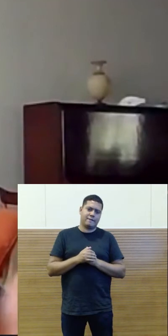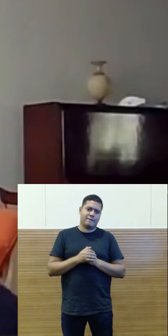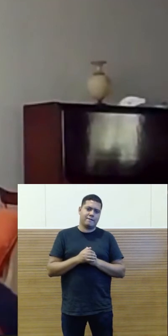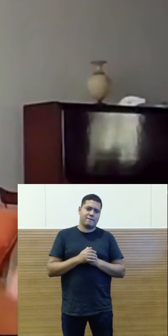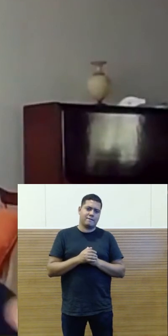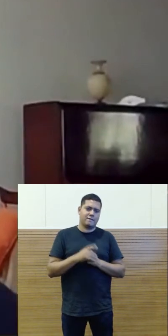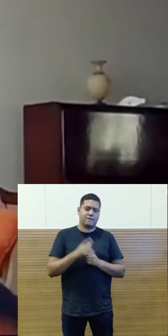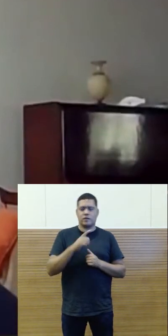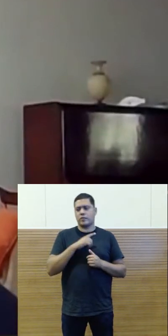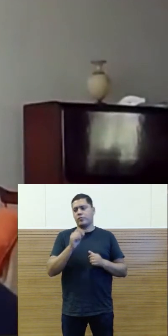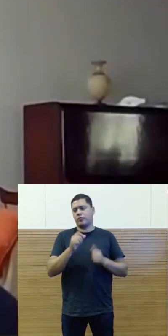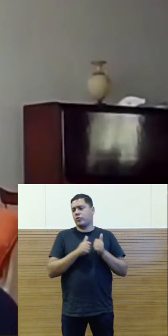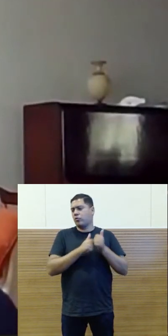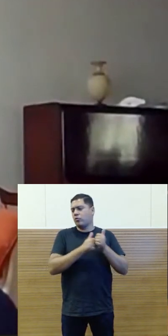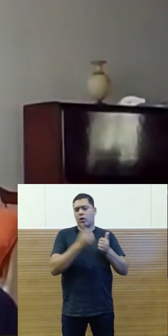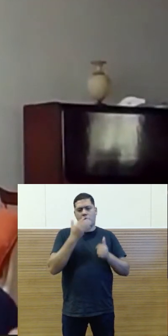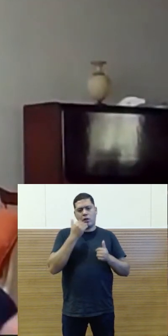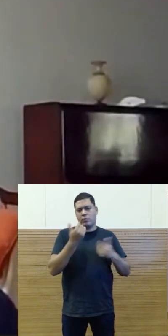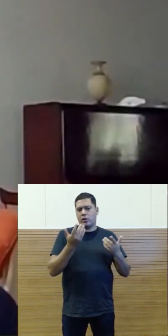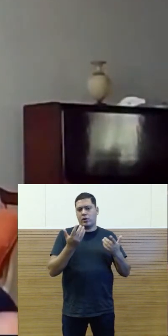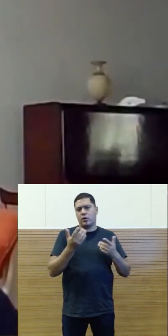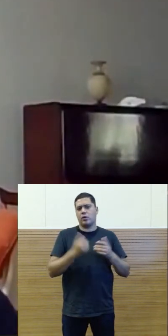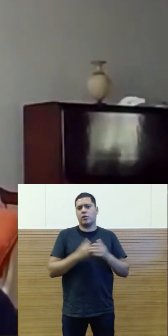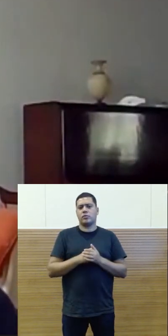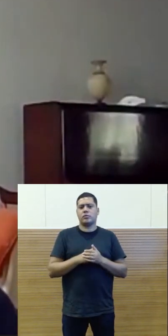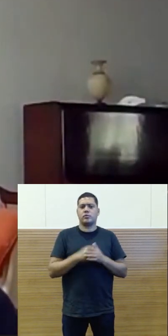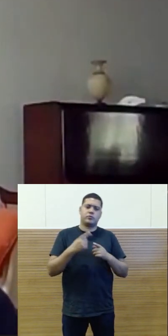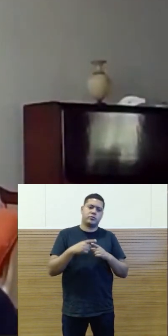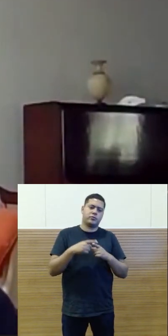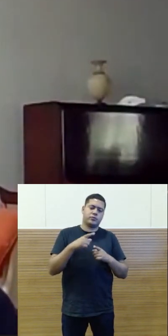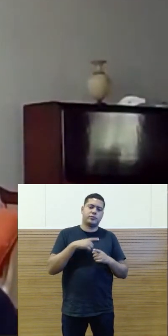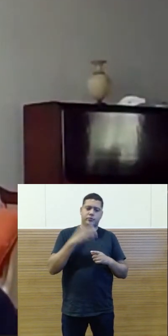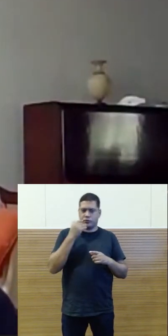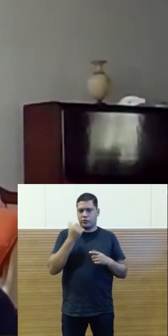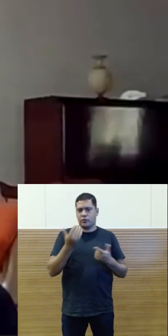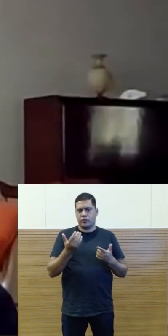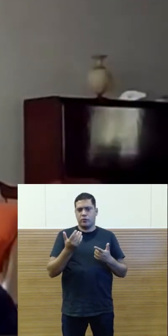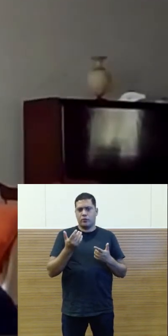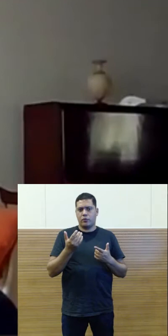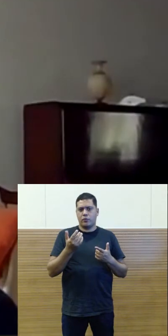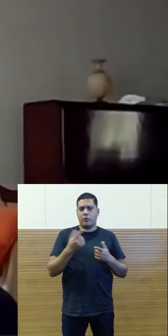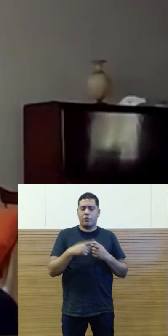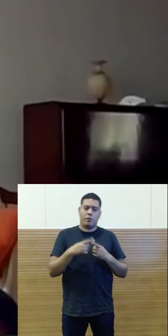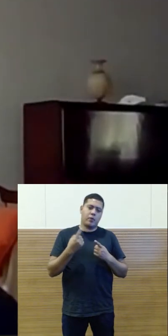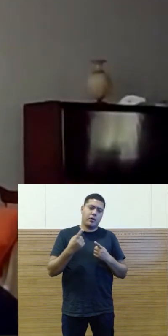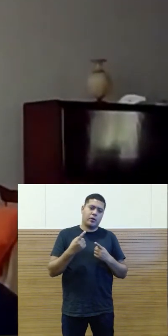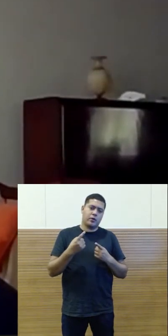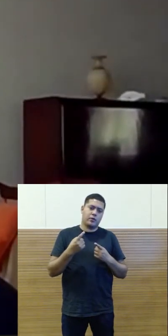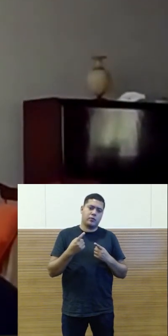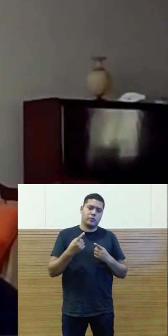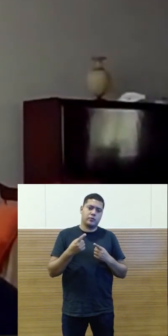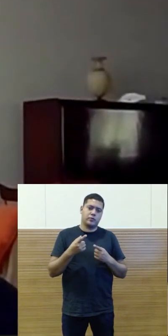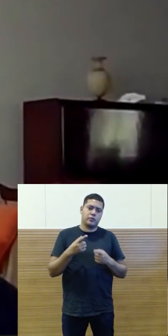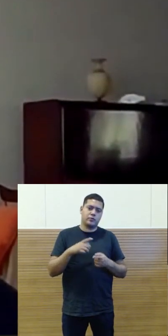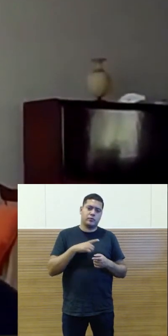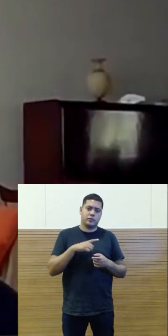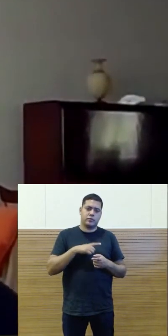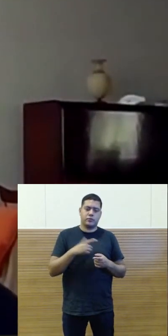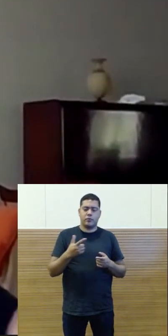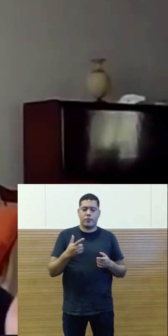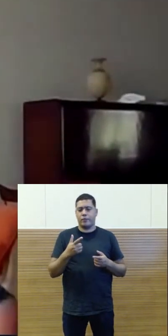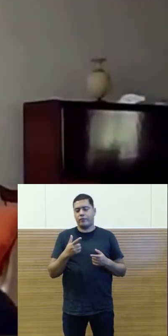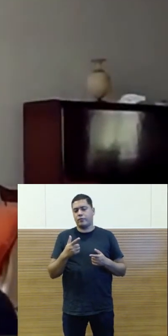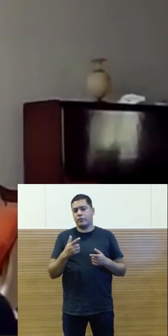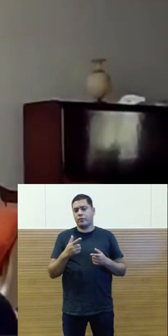the dissemination of the guides, the food guides is the first step, but it needs to reach people.